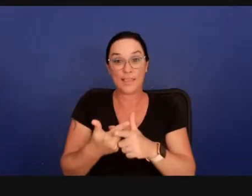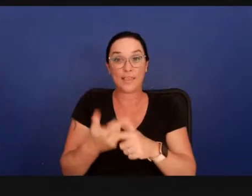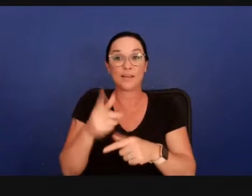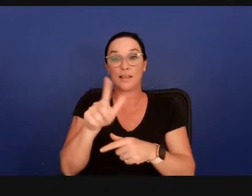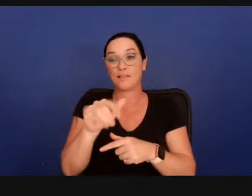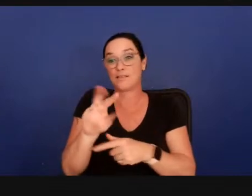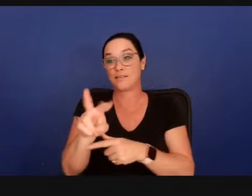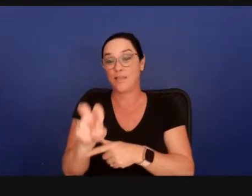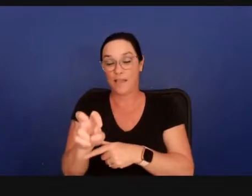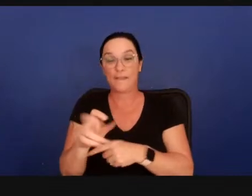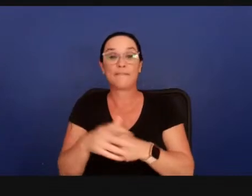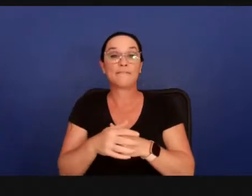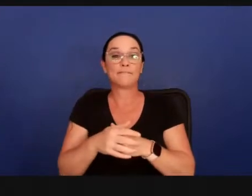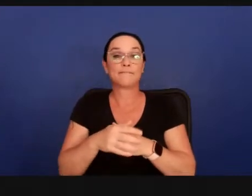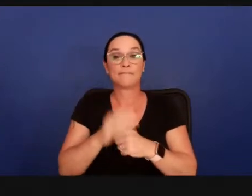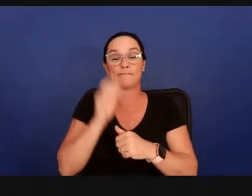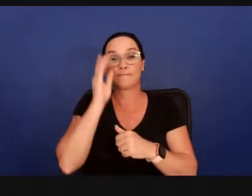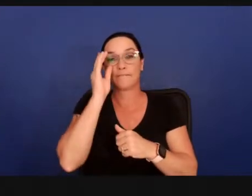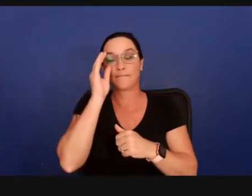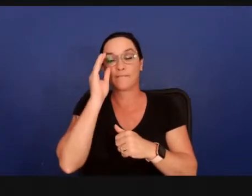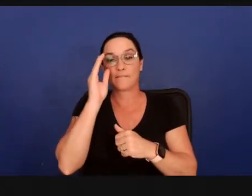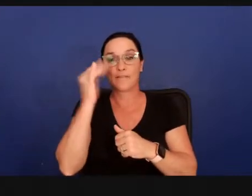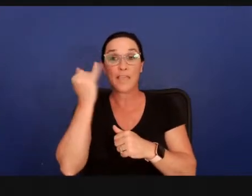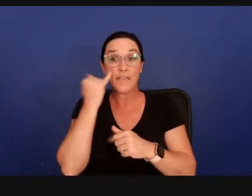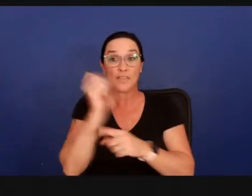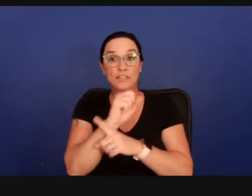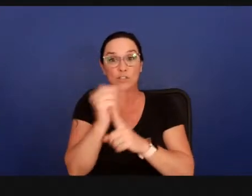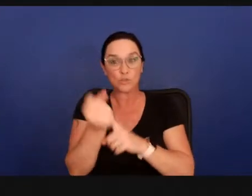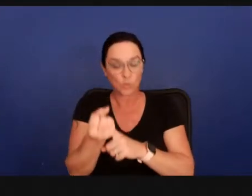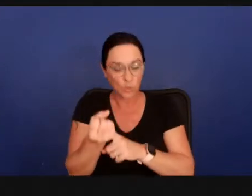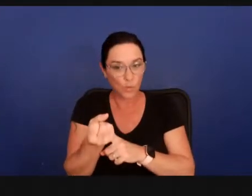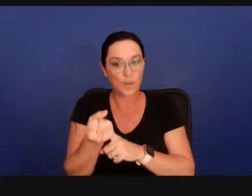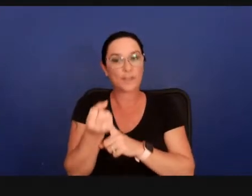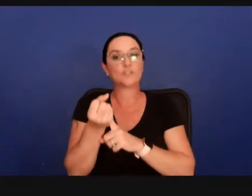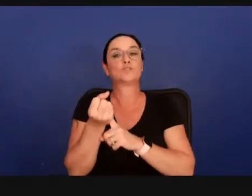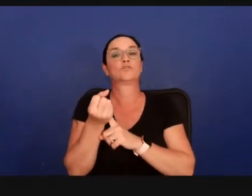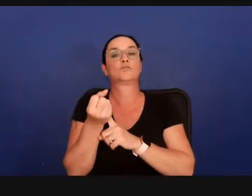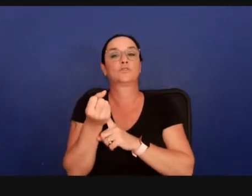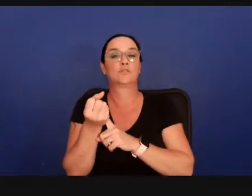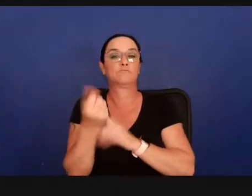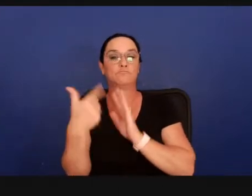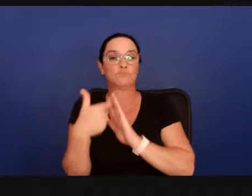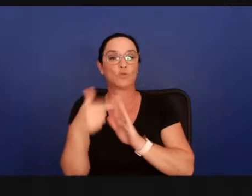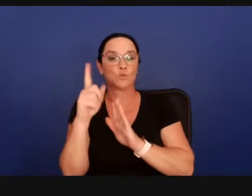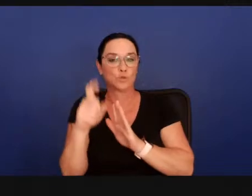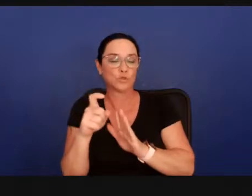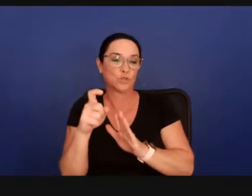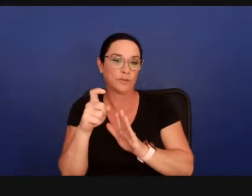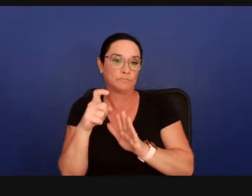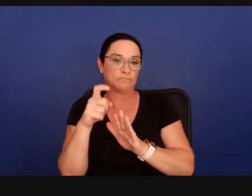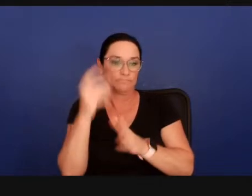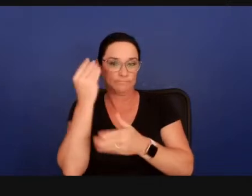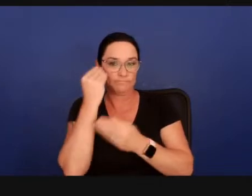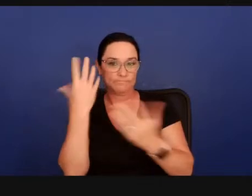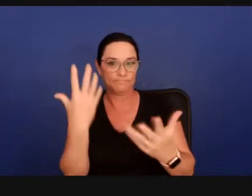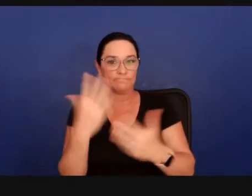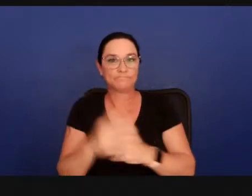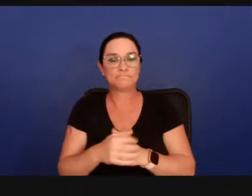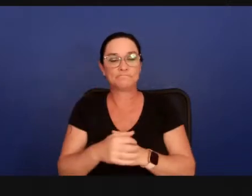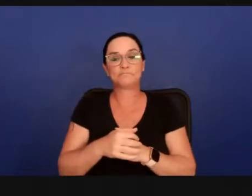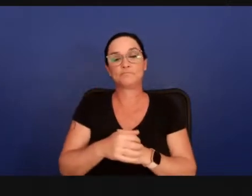the situation warrants it, right? And we said this every week, and nothing changes going forward. If